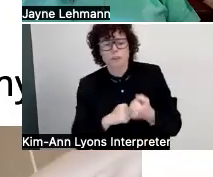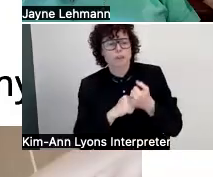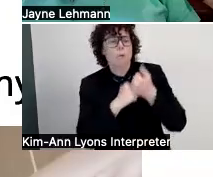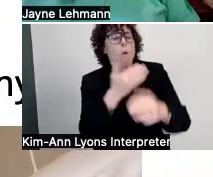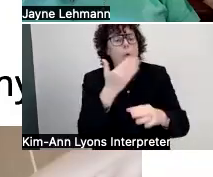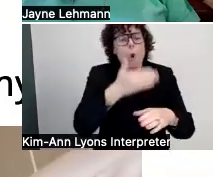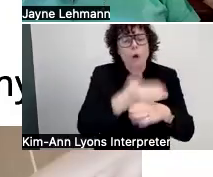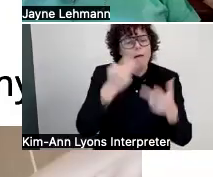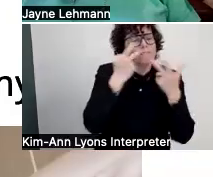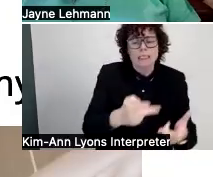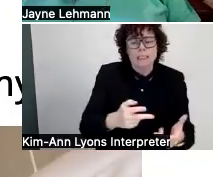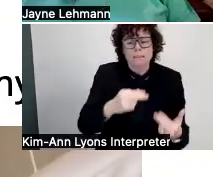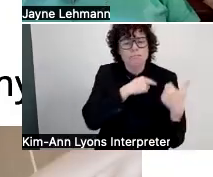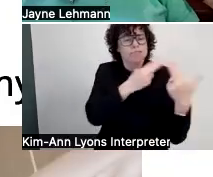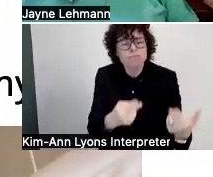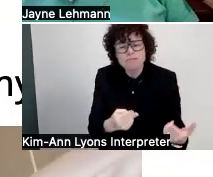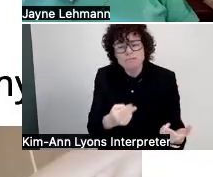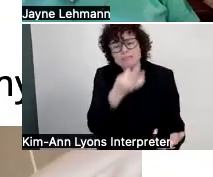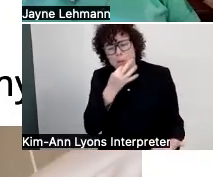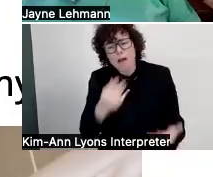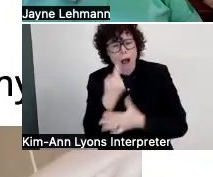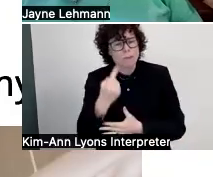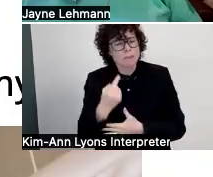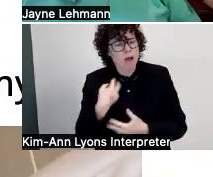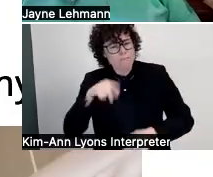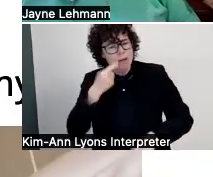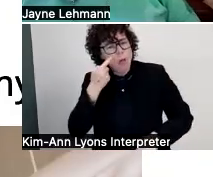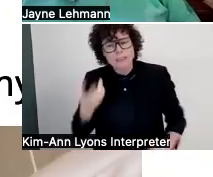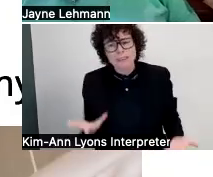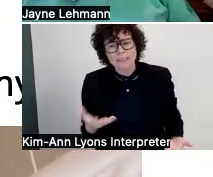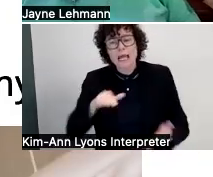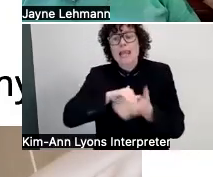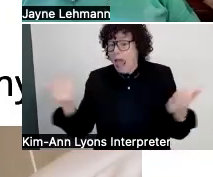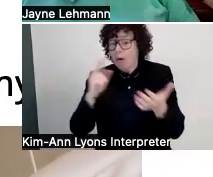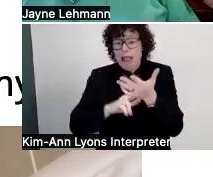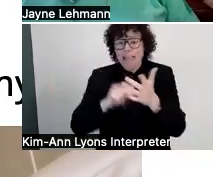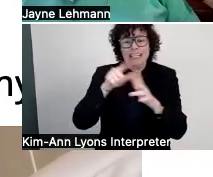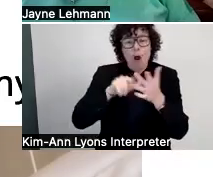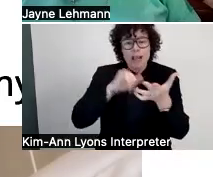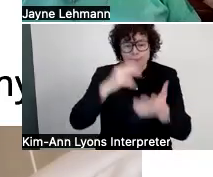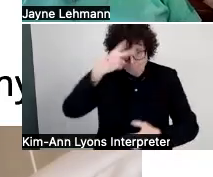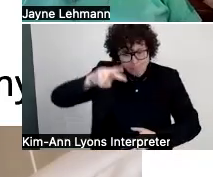But now that the NDIS are not letting support workers go in,